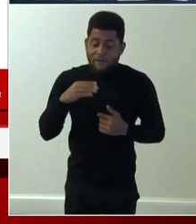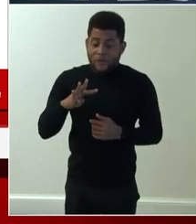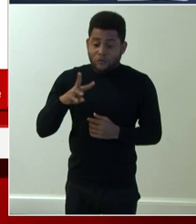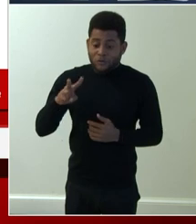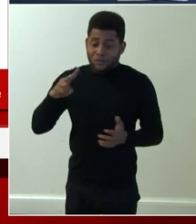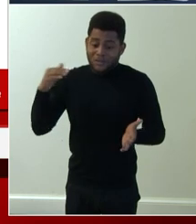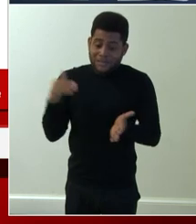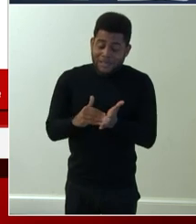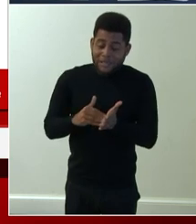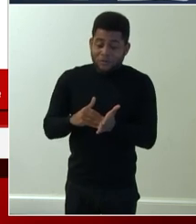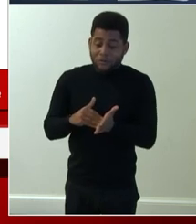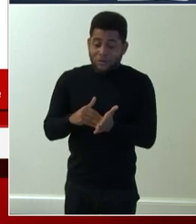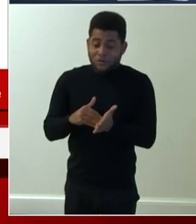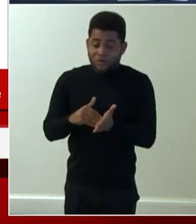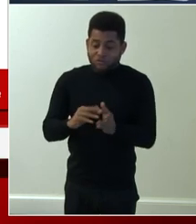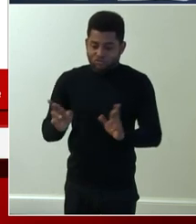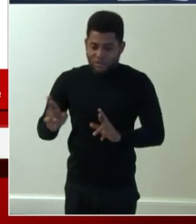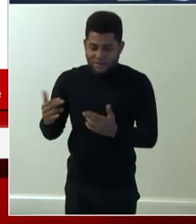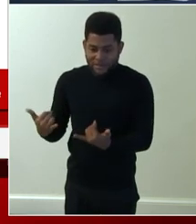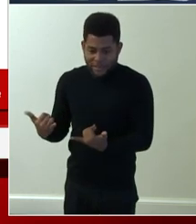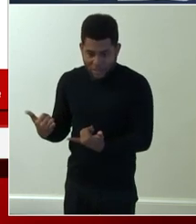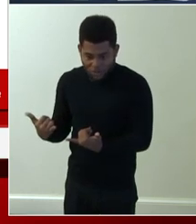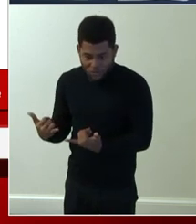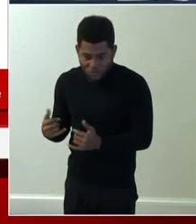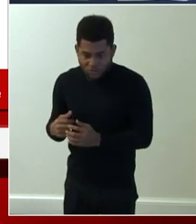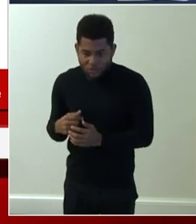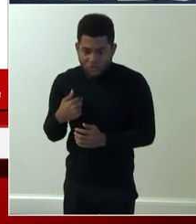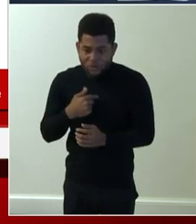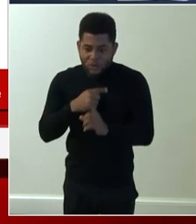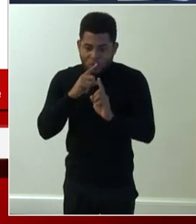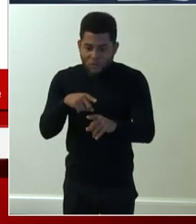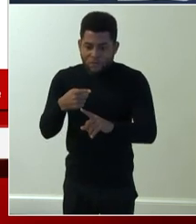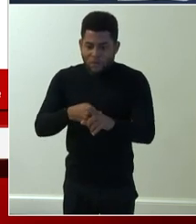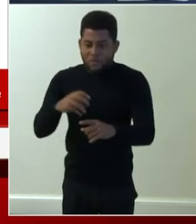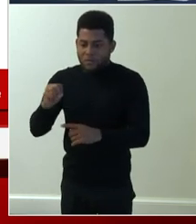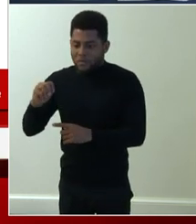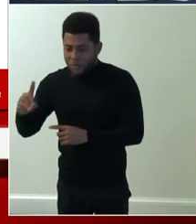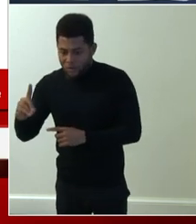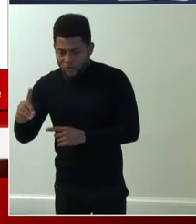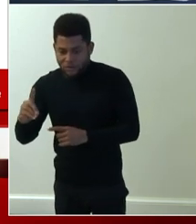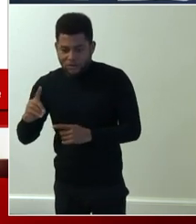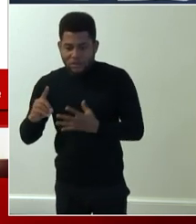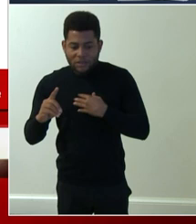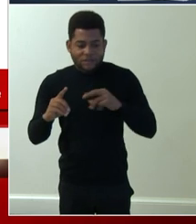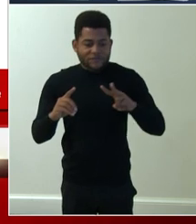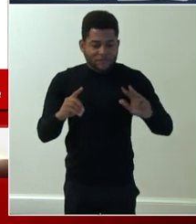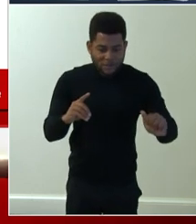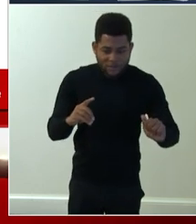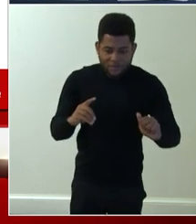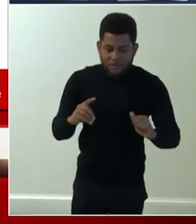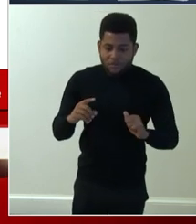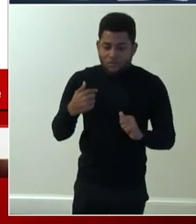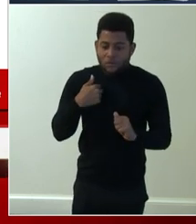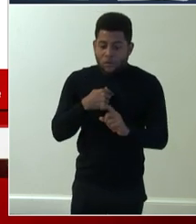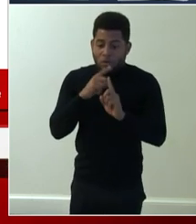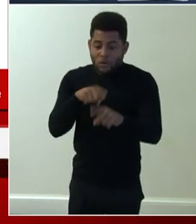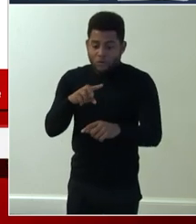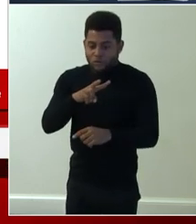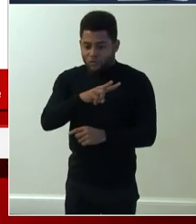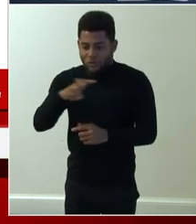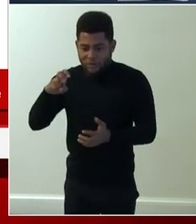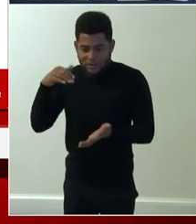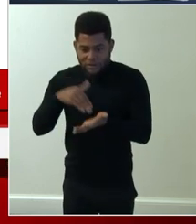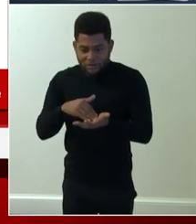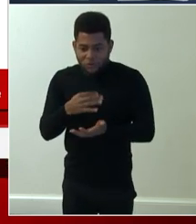42,000 of those on hand right now. We have approximately 200,000 that we have confirmed is in transit and on the way to